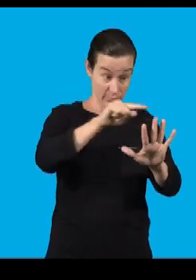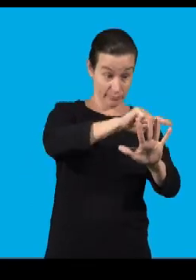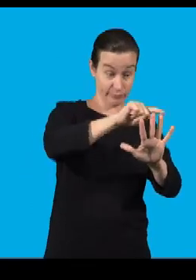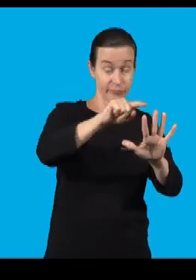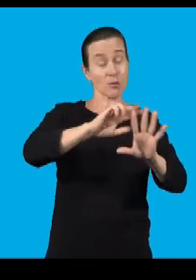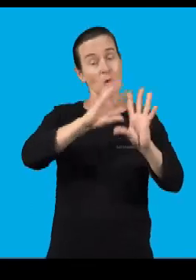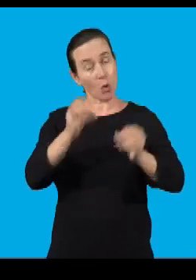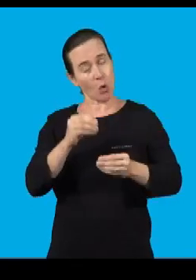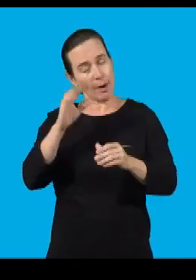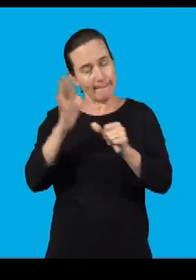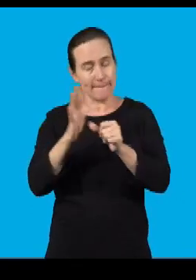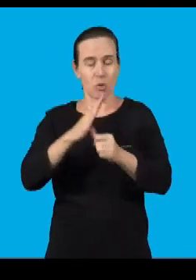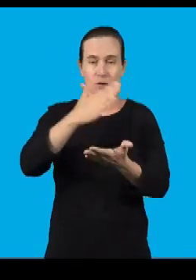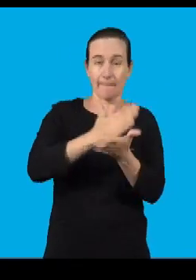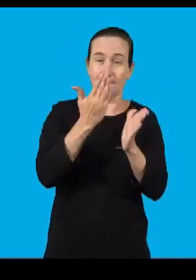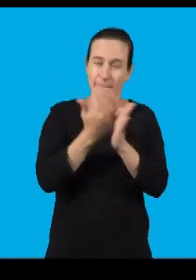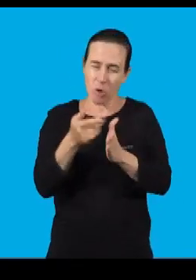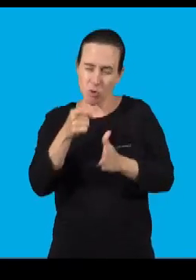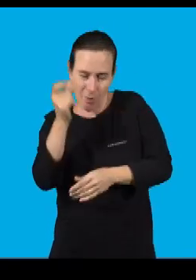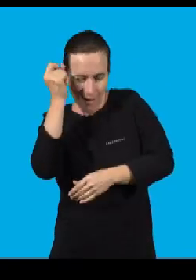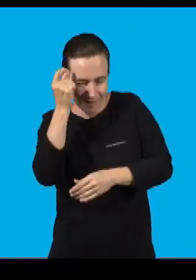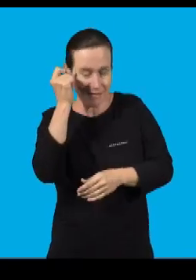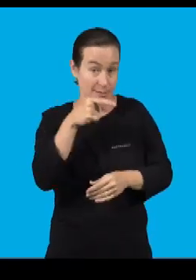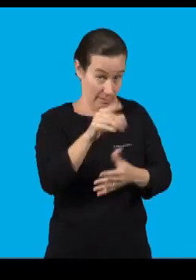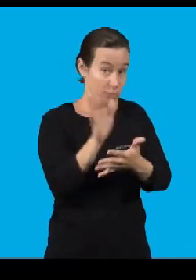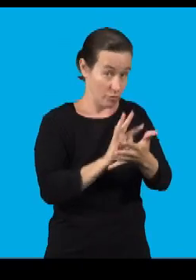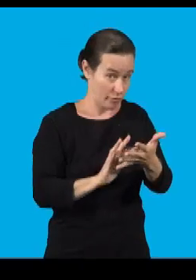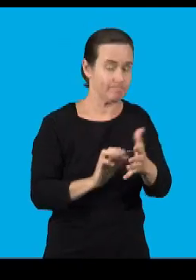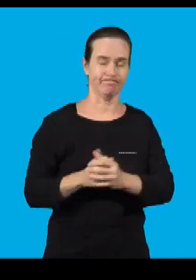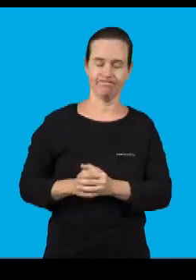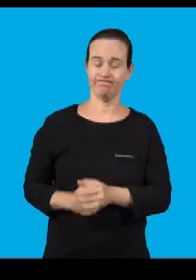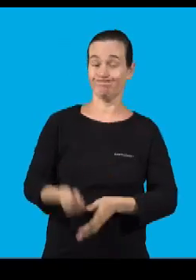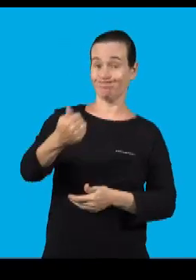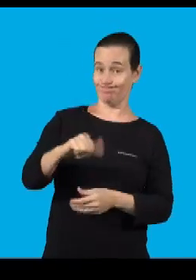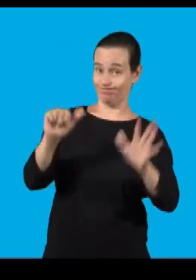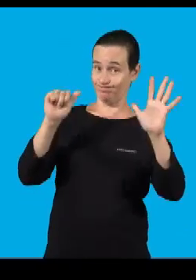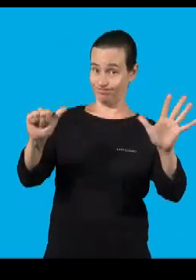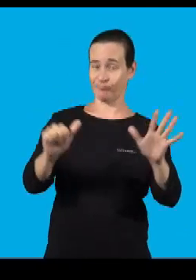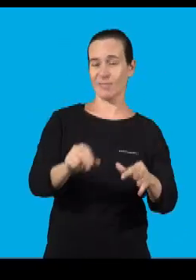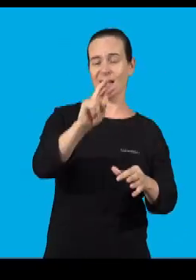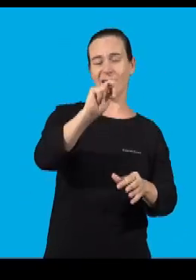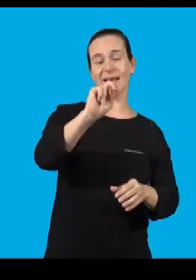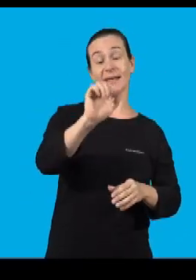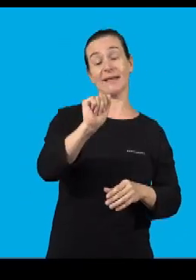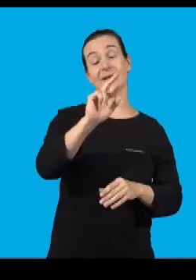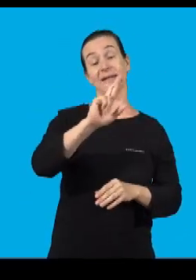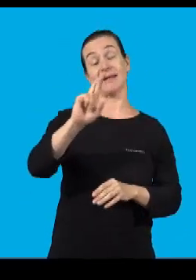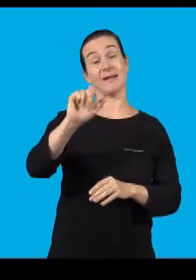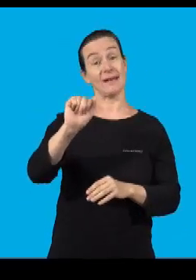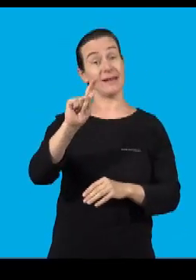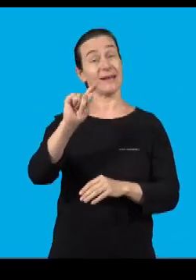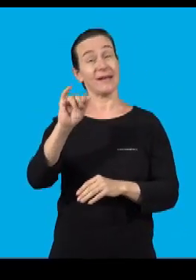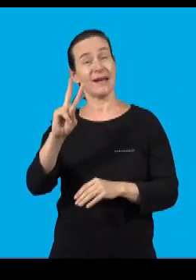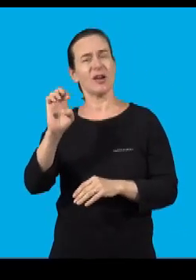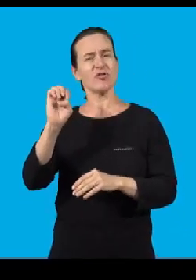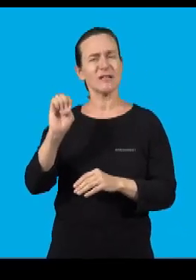for literary interpretation, how we interpret what we are reading. Our next point is the narrative,